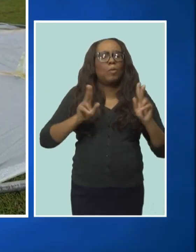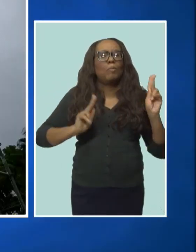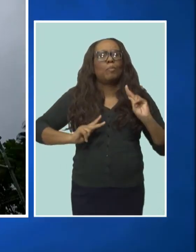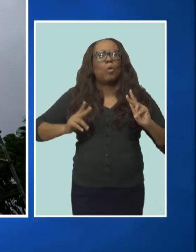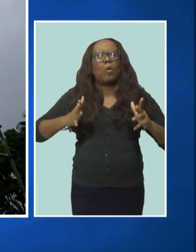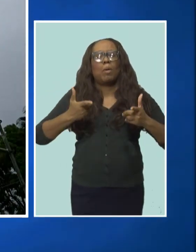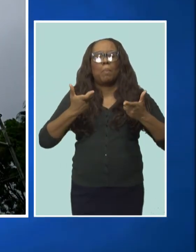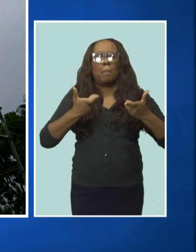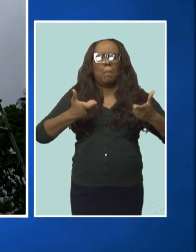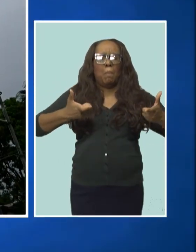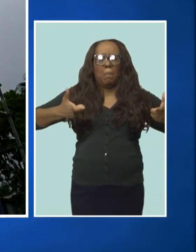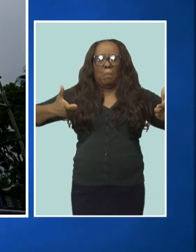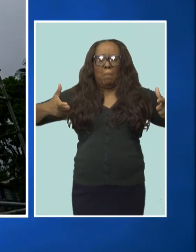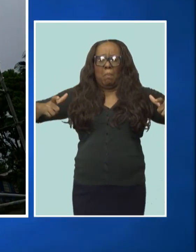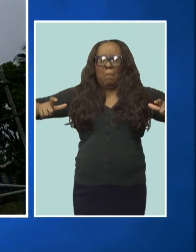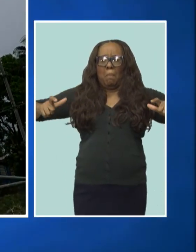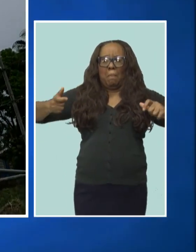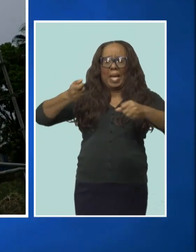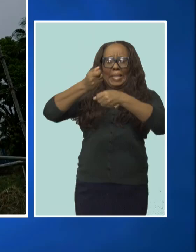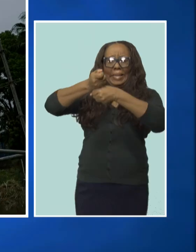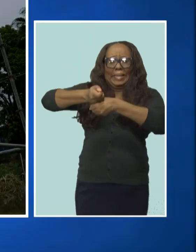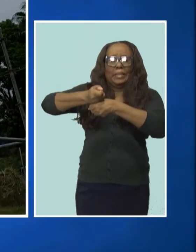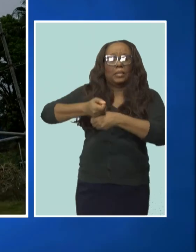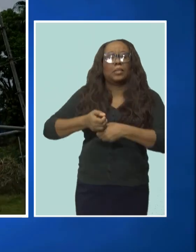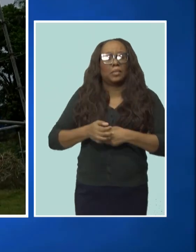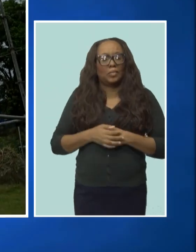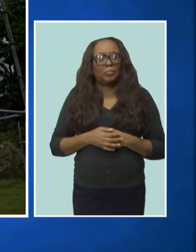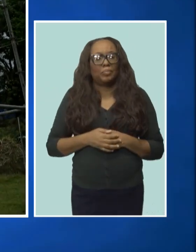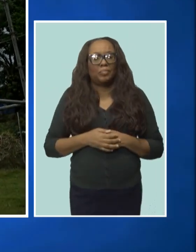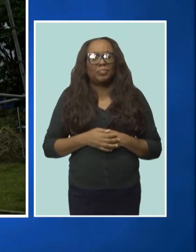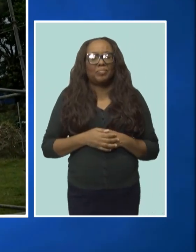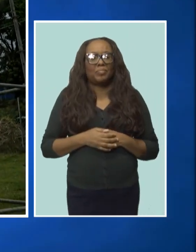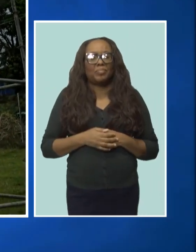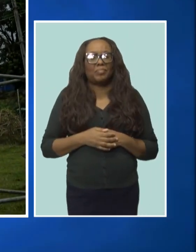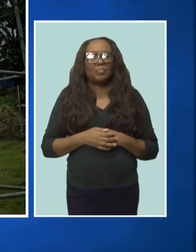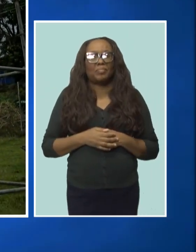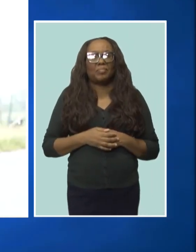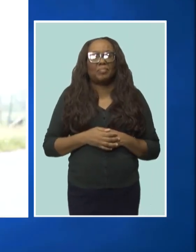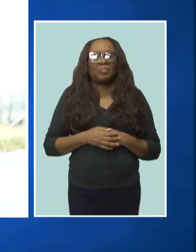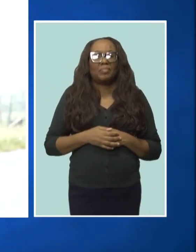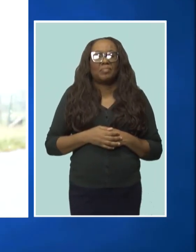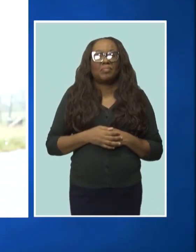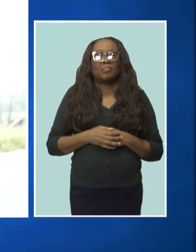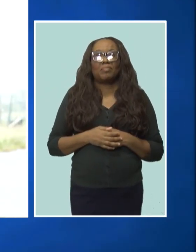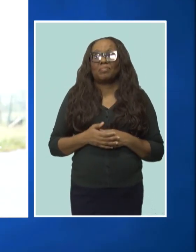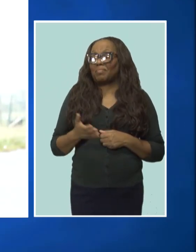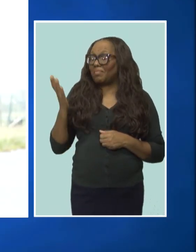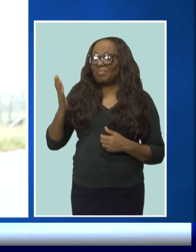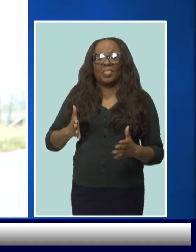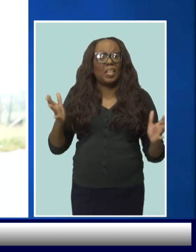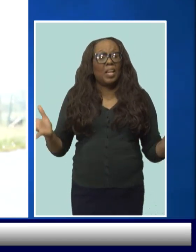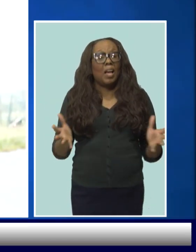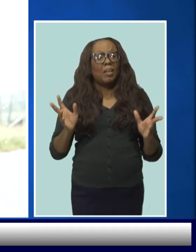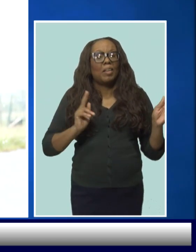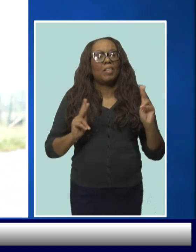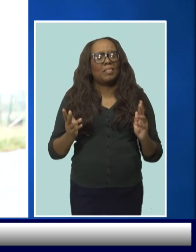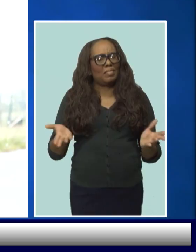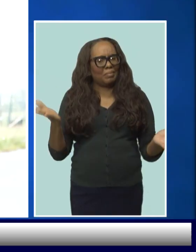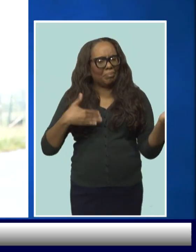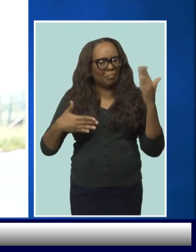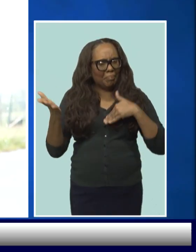to hoist the massive kites. We urge people to come out, have some fun. We have